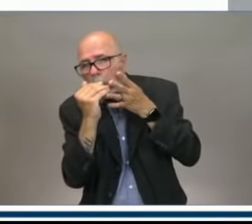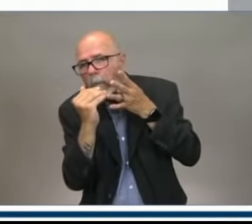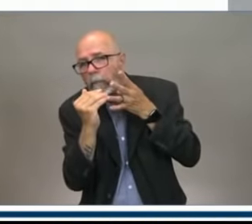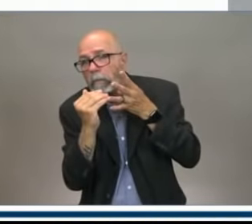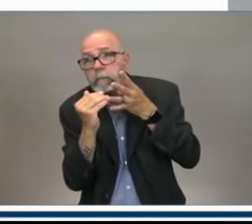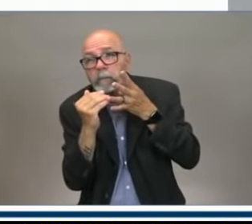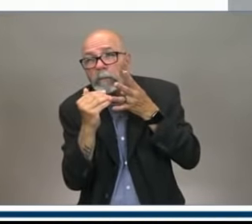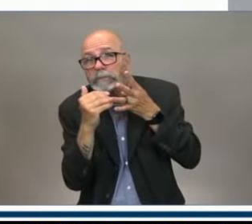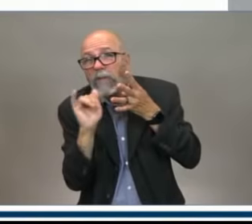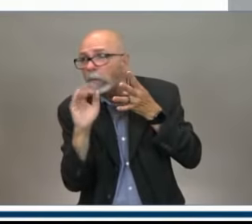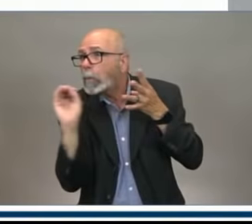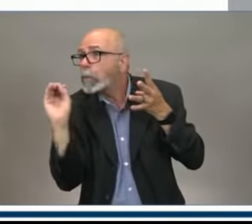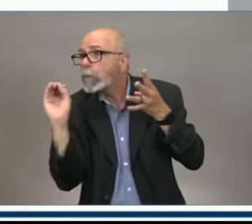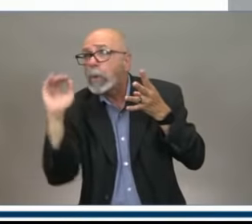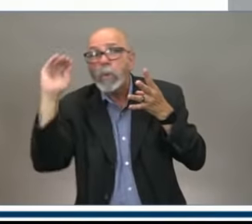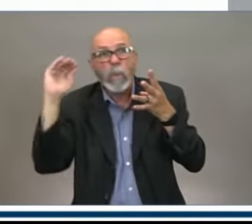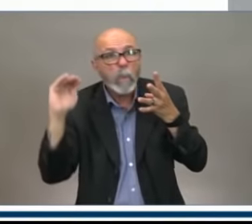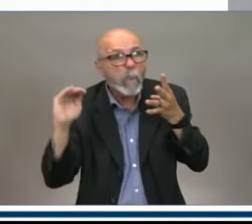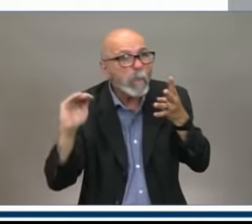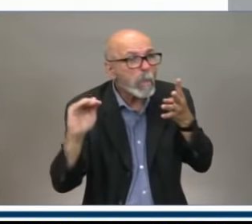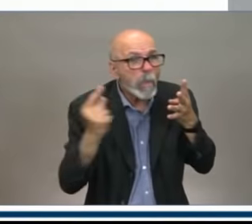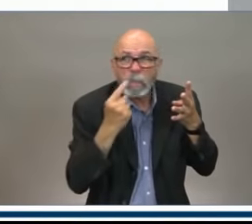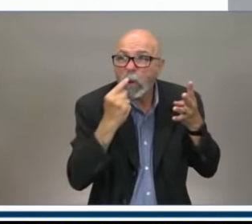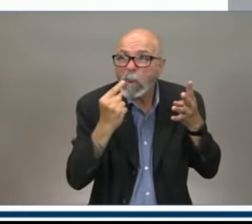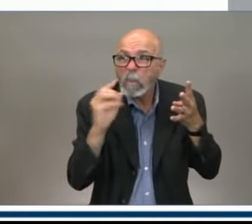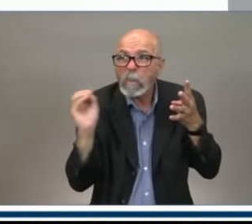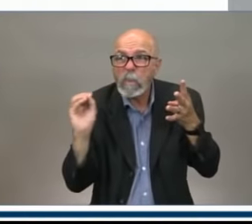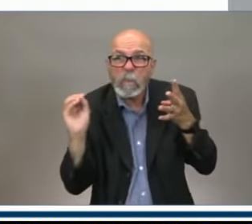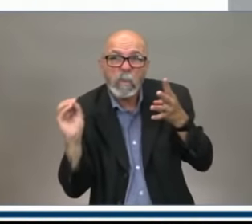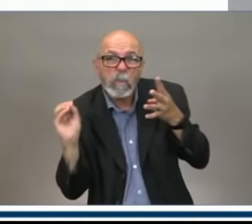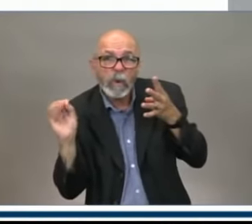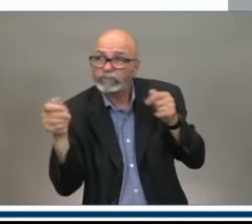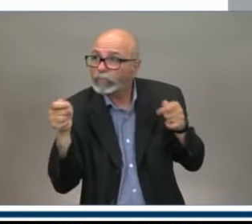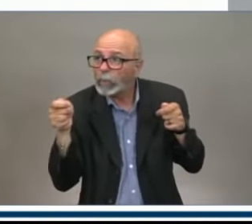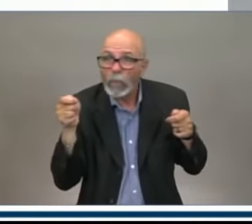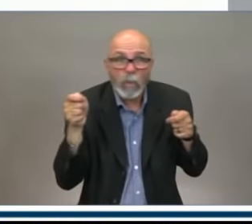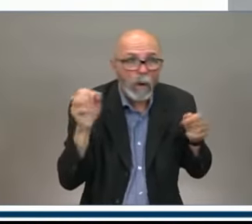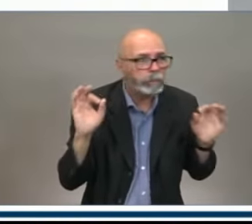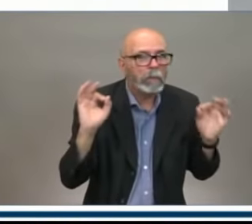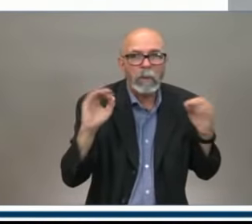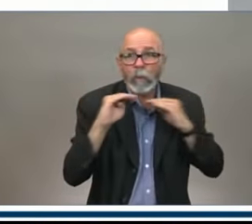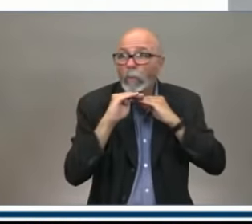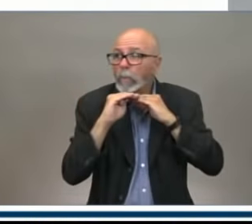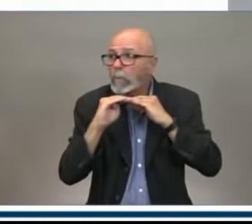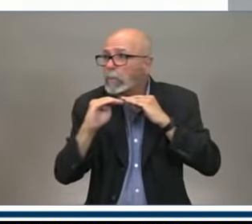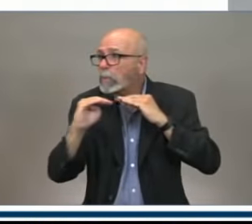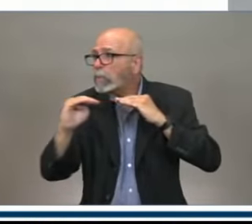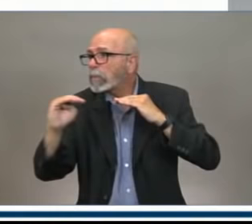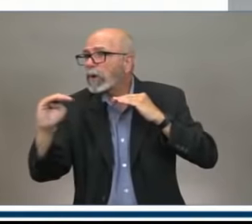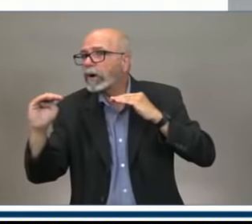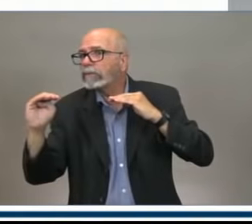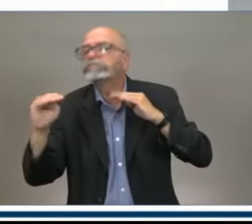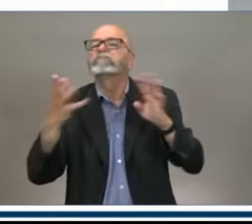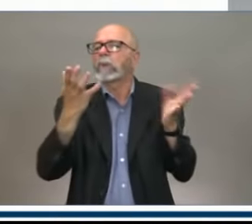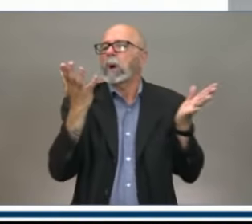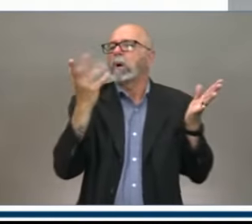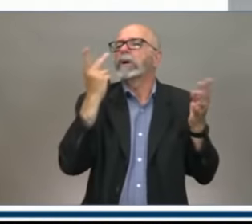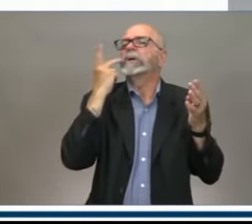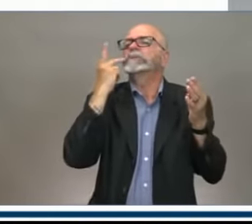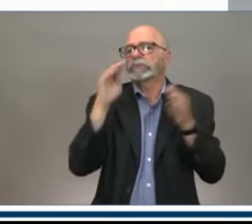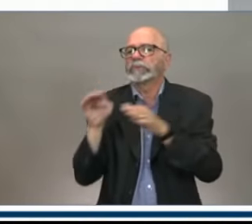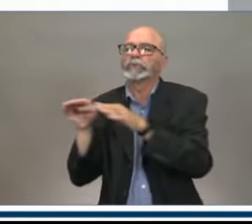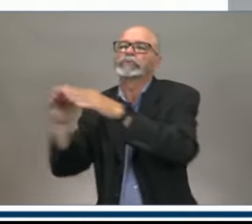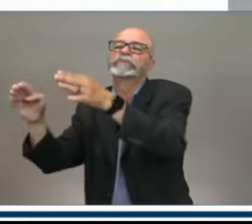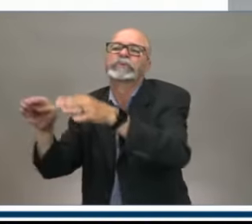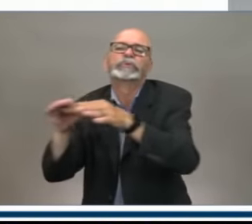and stable epidemiology, and then we can start to look at a whole range of things being further relaxed, including what the next